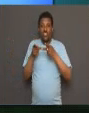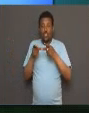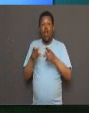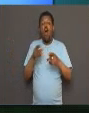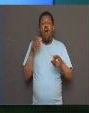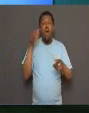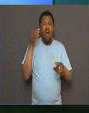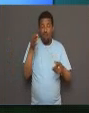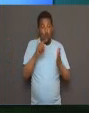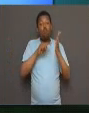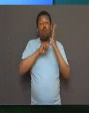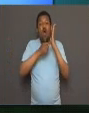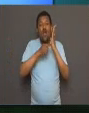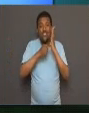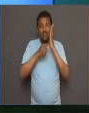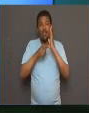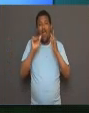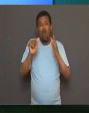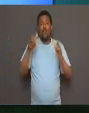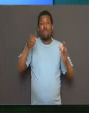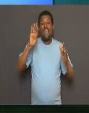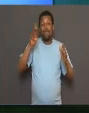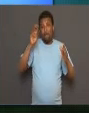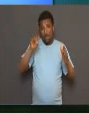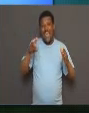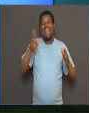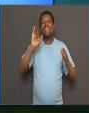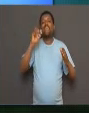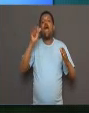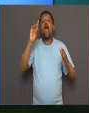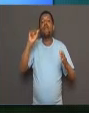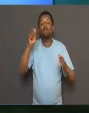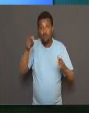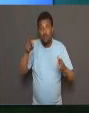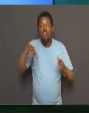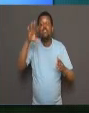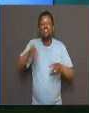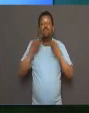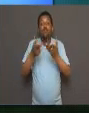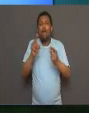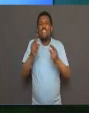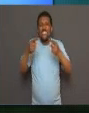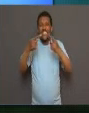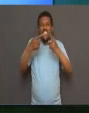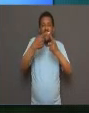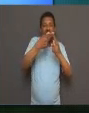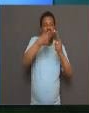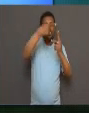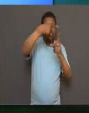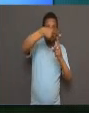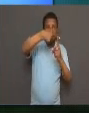a point along the meridian is given by its intersection with